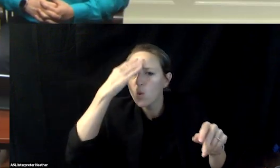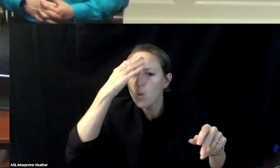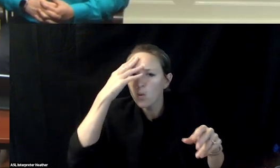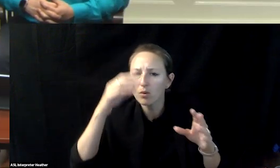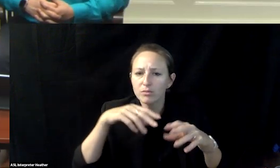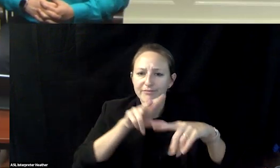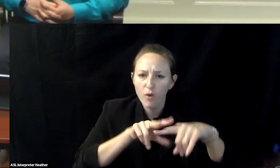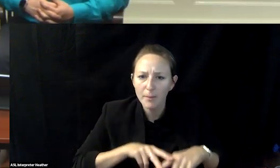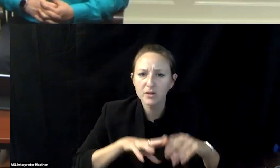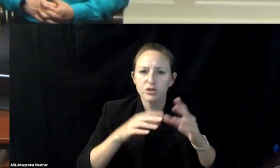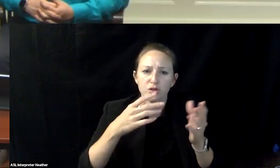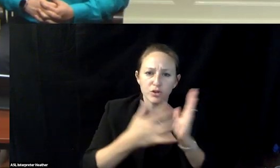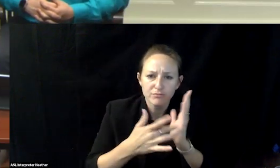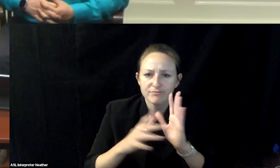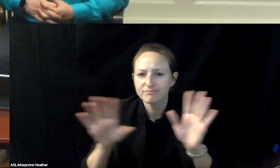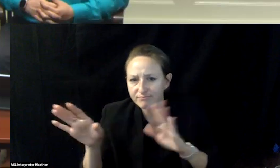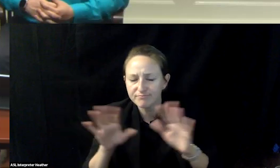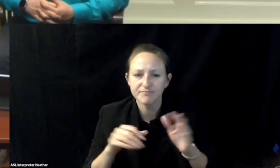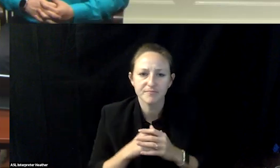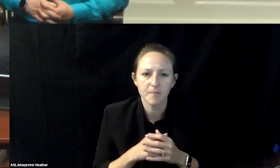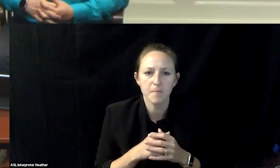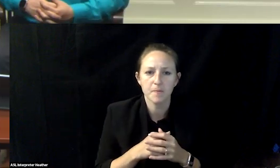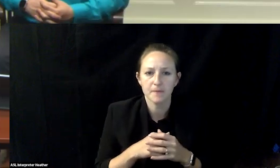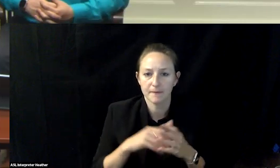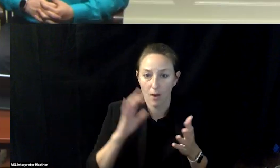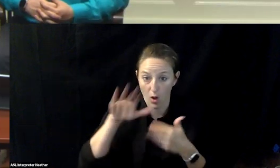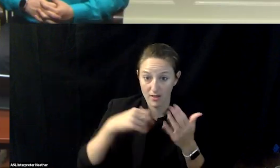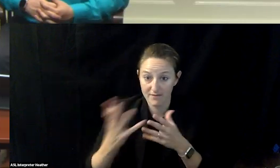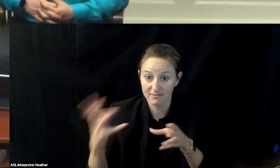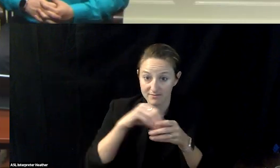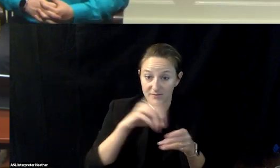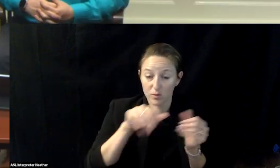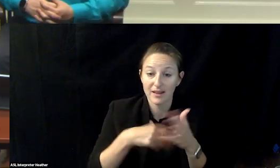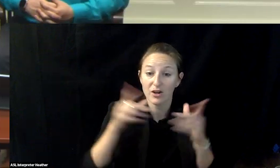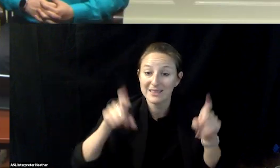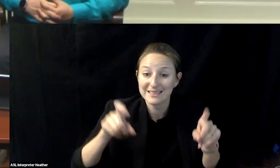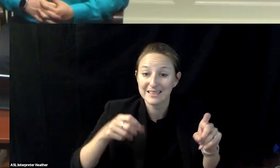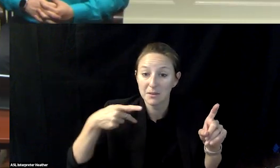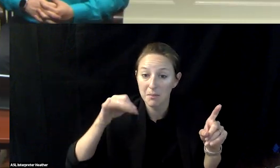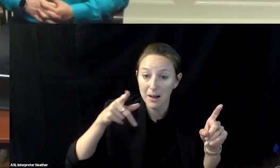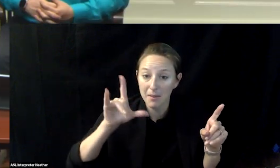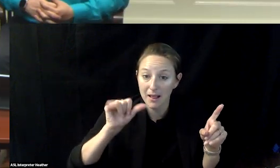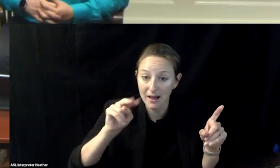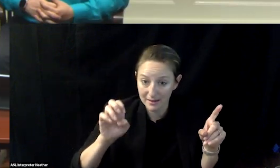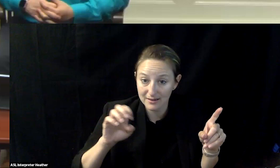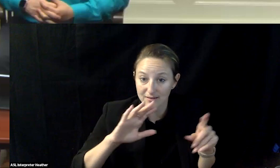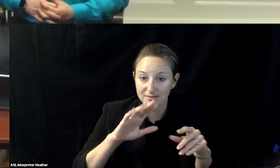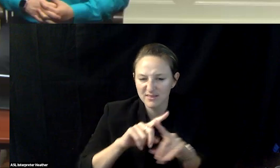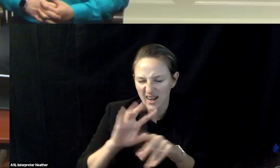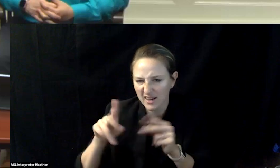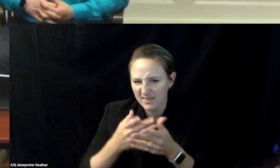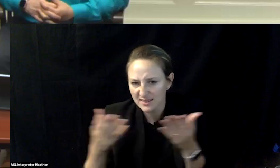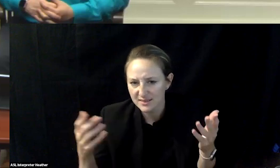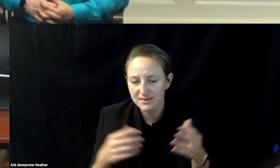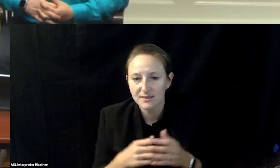test automation throughout, you know, the into our testing pipelines and all of that kind of stuff. But it really